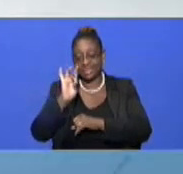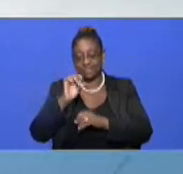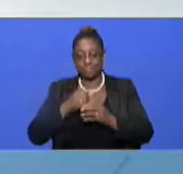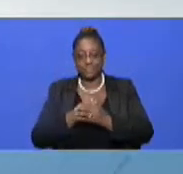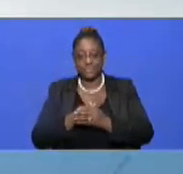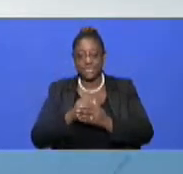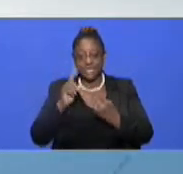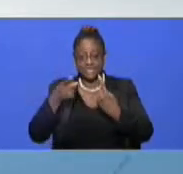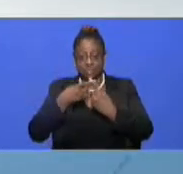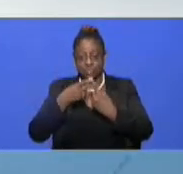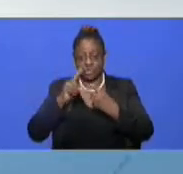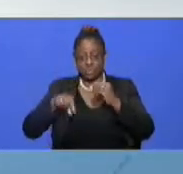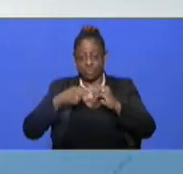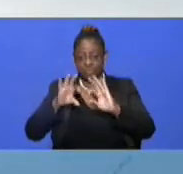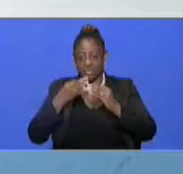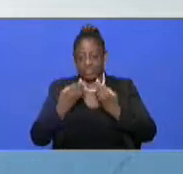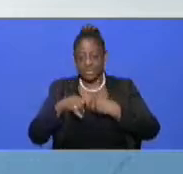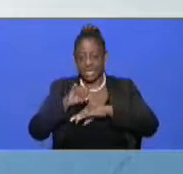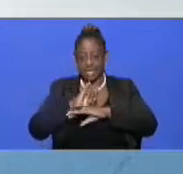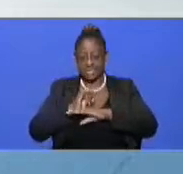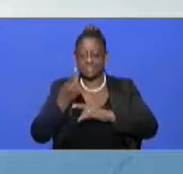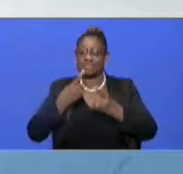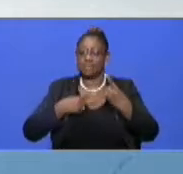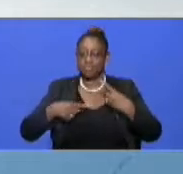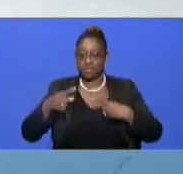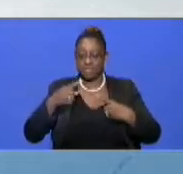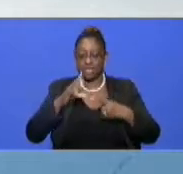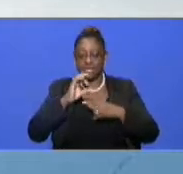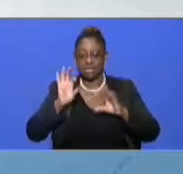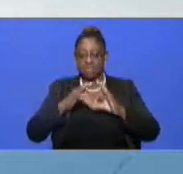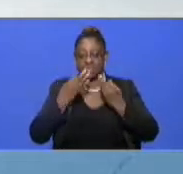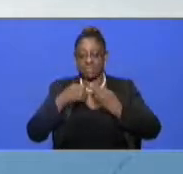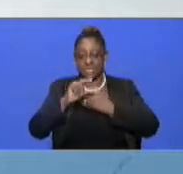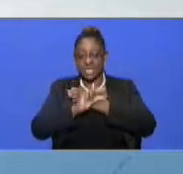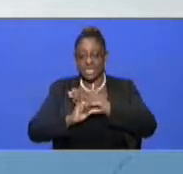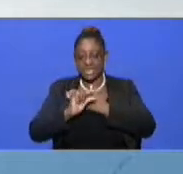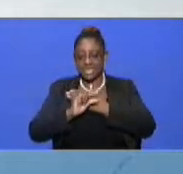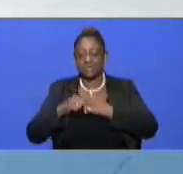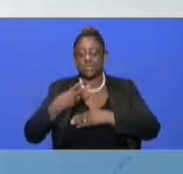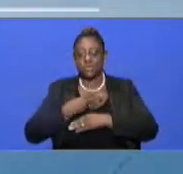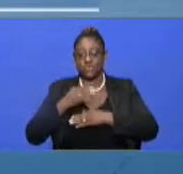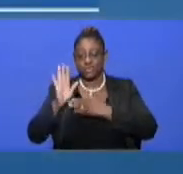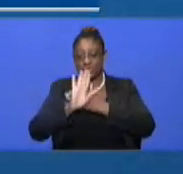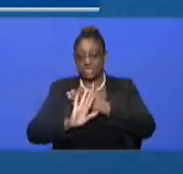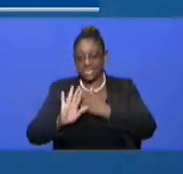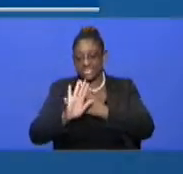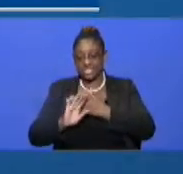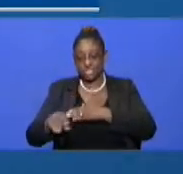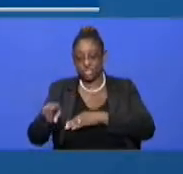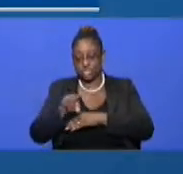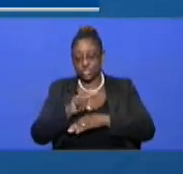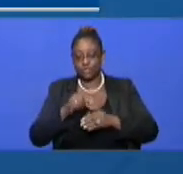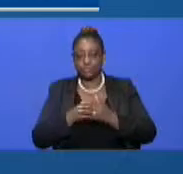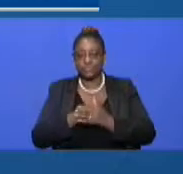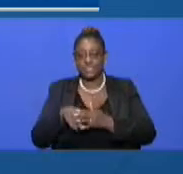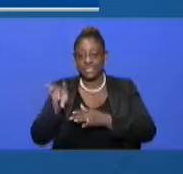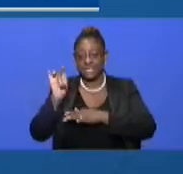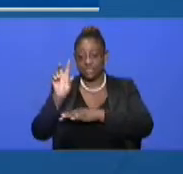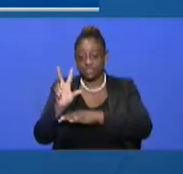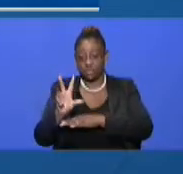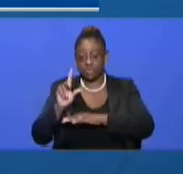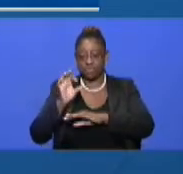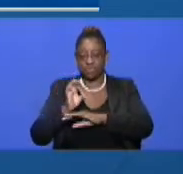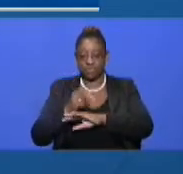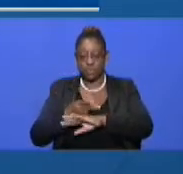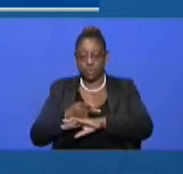your temperatures around the Family Islands, they are brought to you by Family Guardian Insurance Company. We're protecting you. 83 degrees in